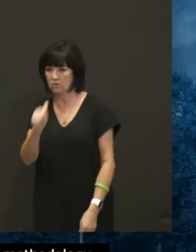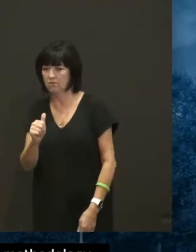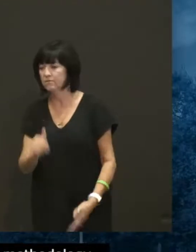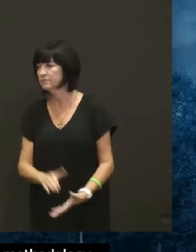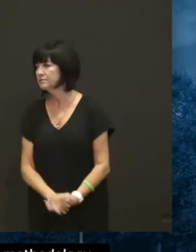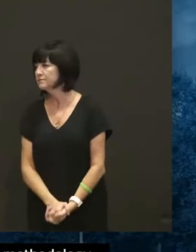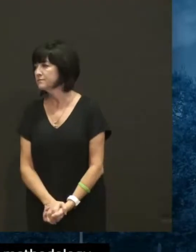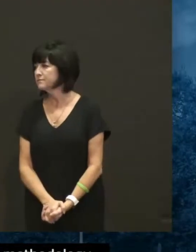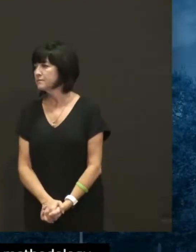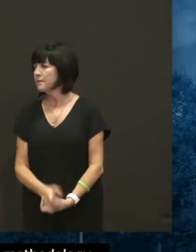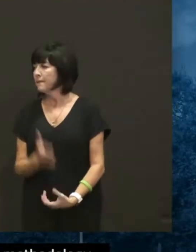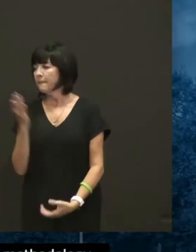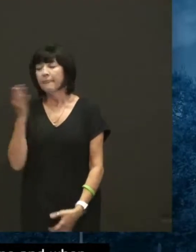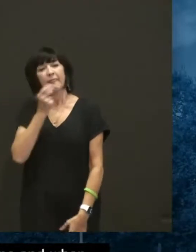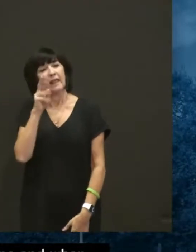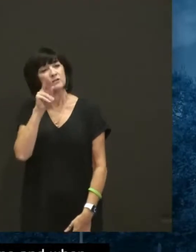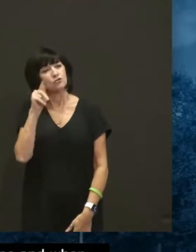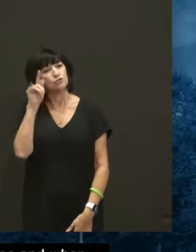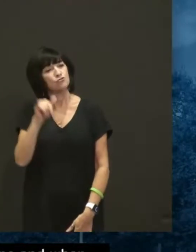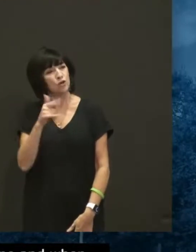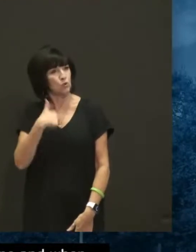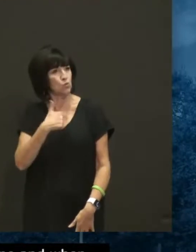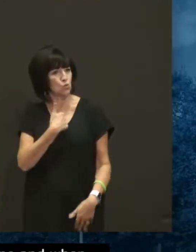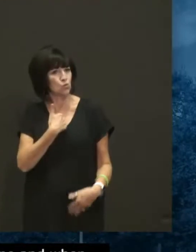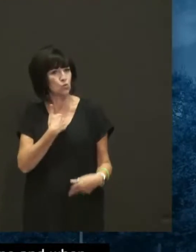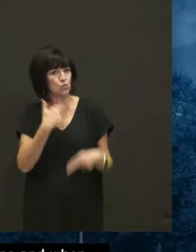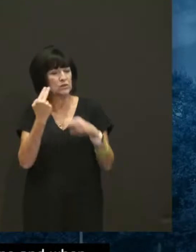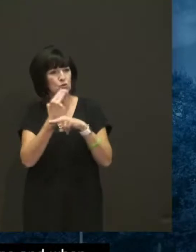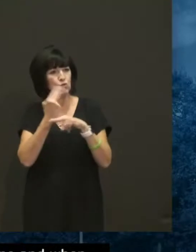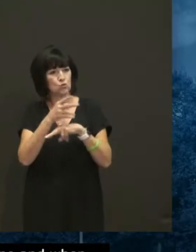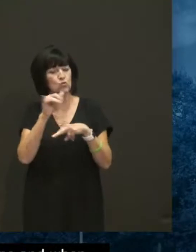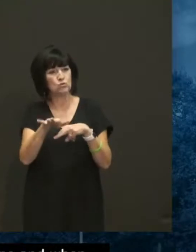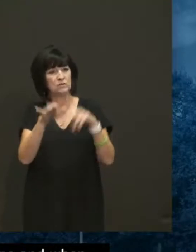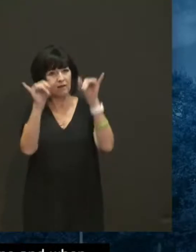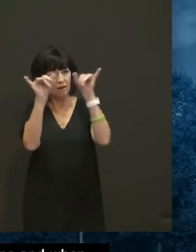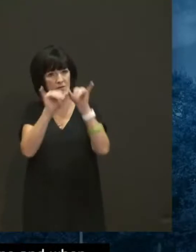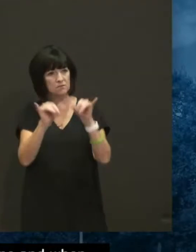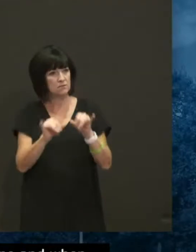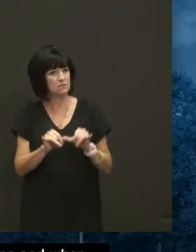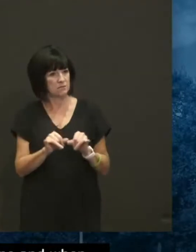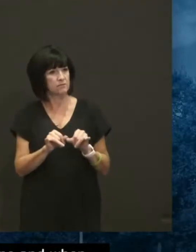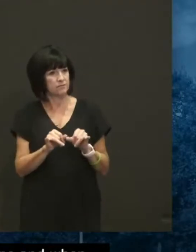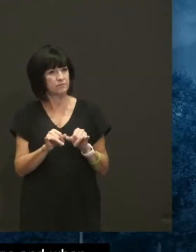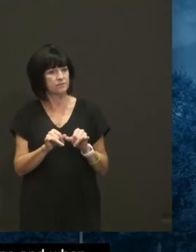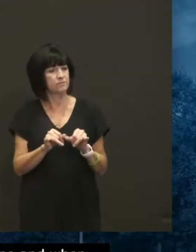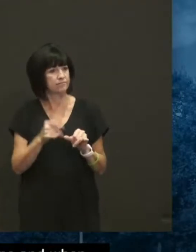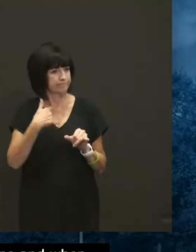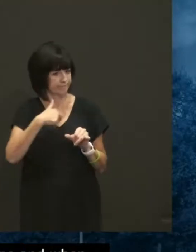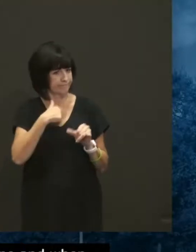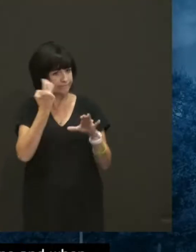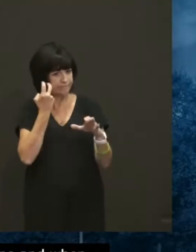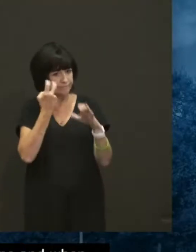Yeah, we're spending a lot of time right now looking at our metrics and making sure that that they best